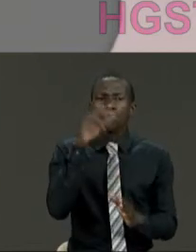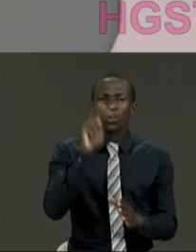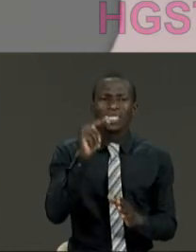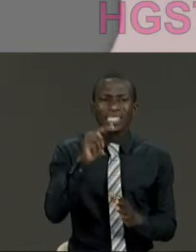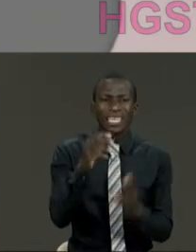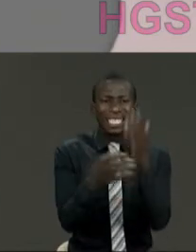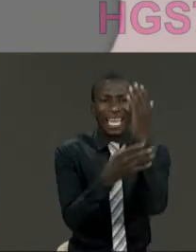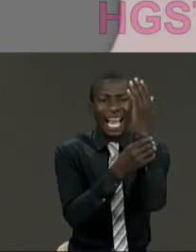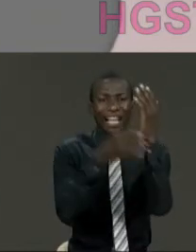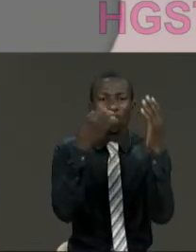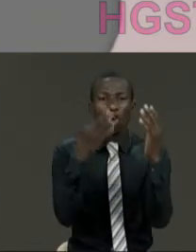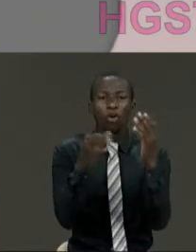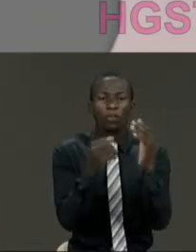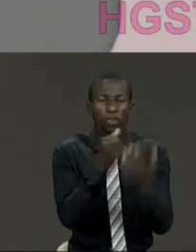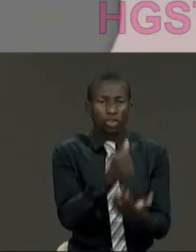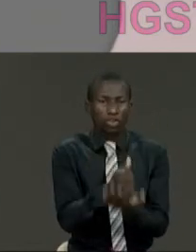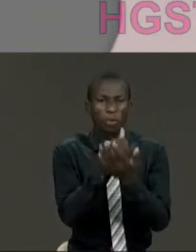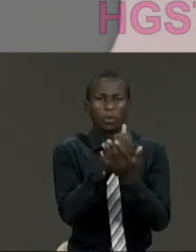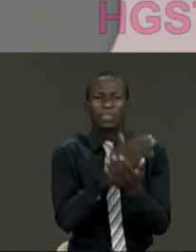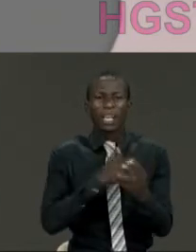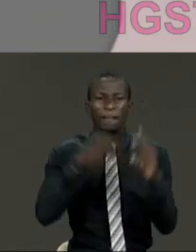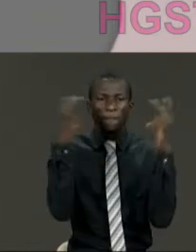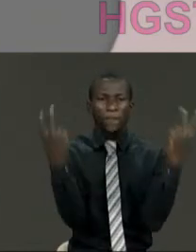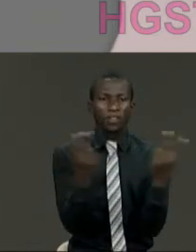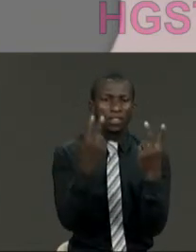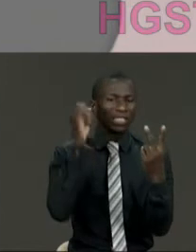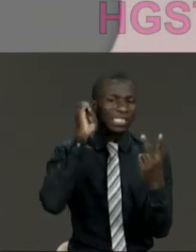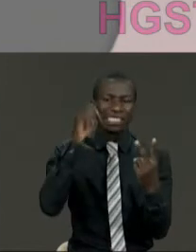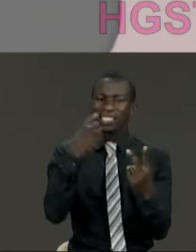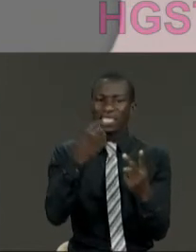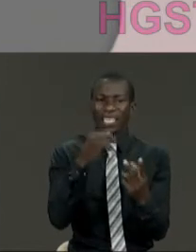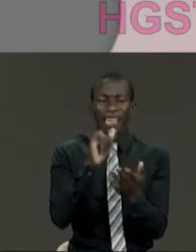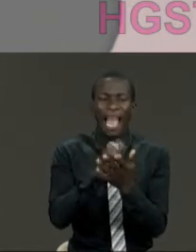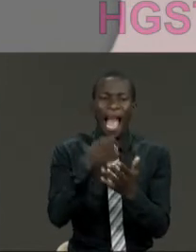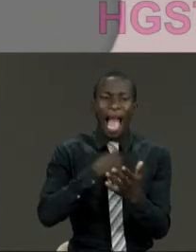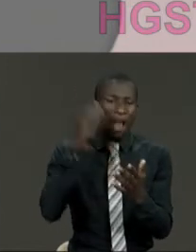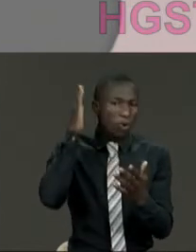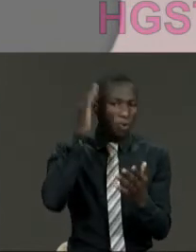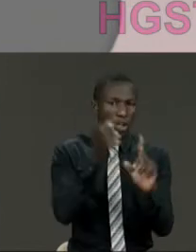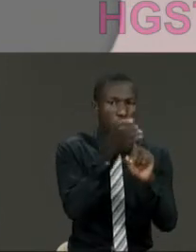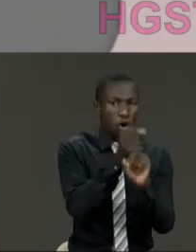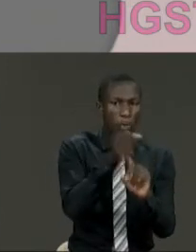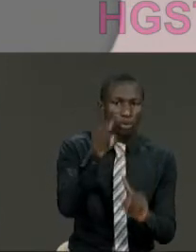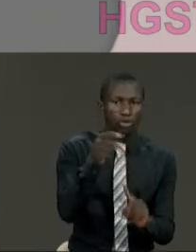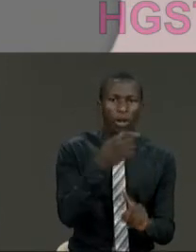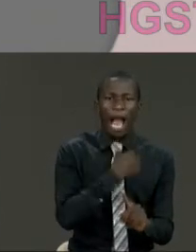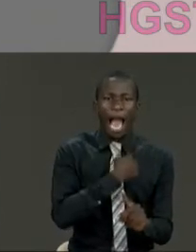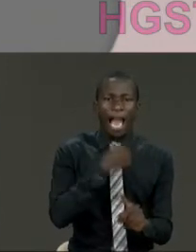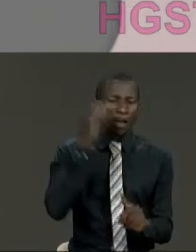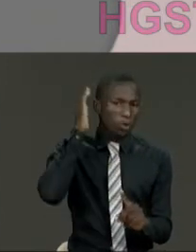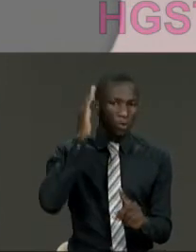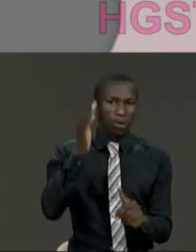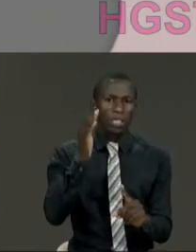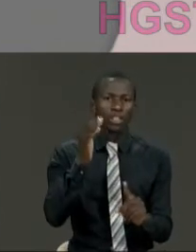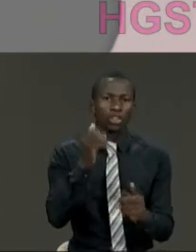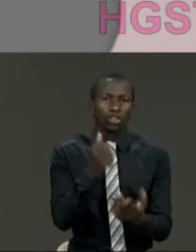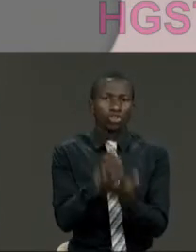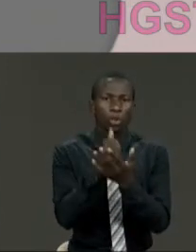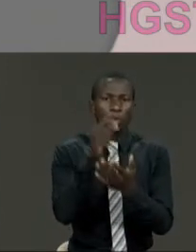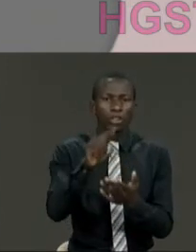victory? Say, I will uphold you. I will support you. He that is down financially.